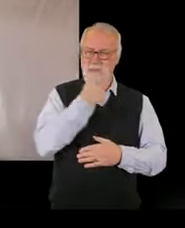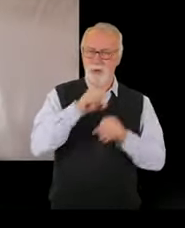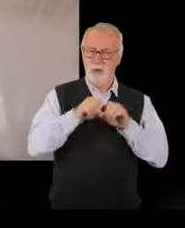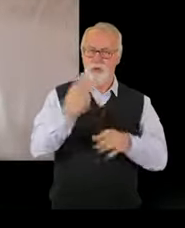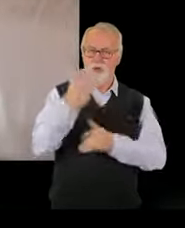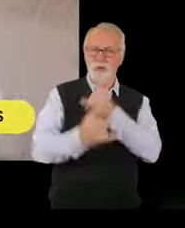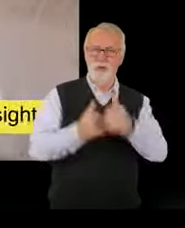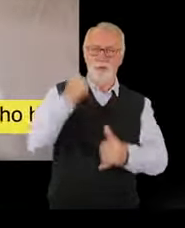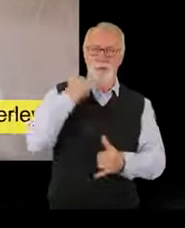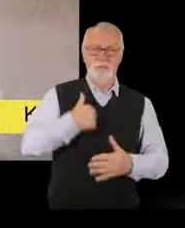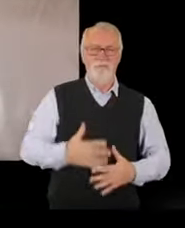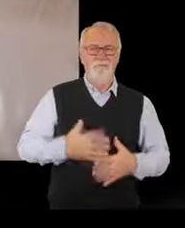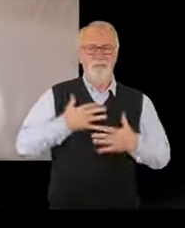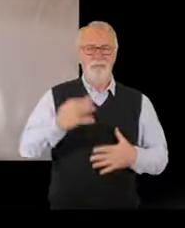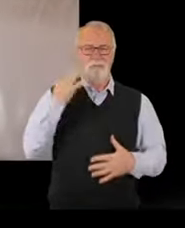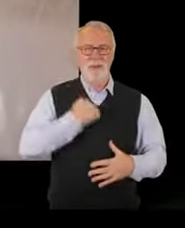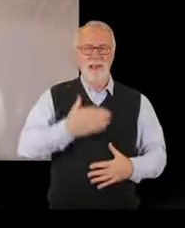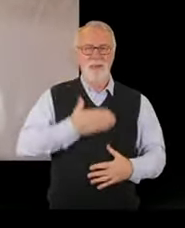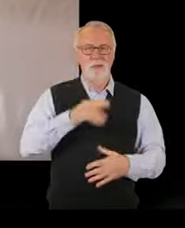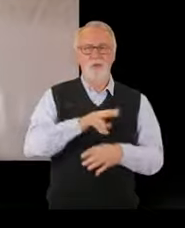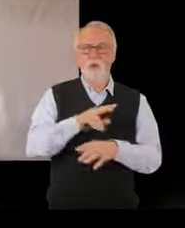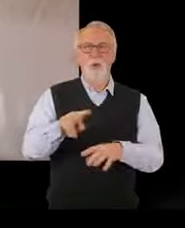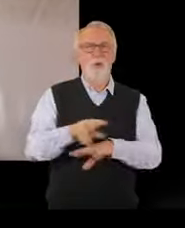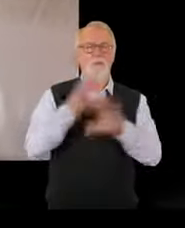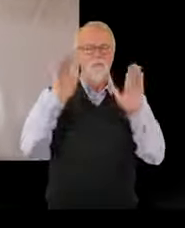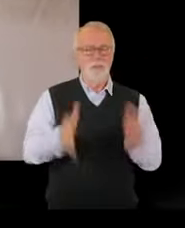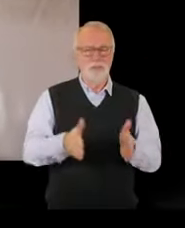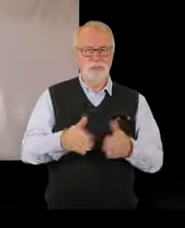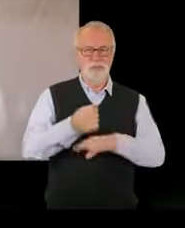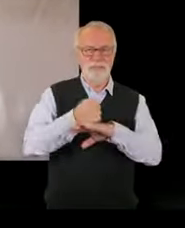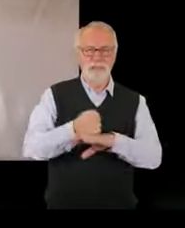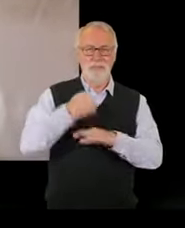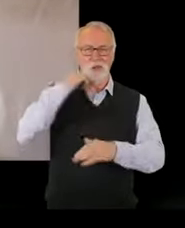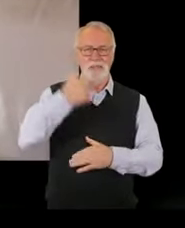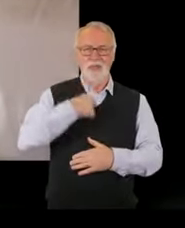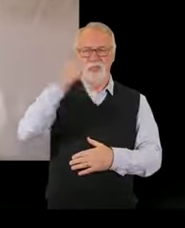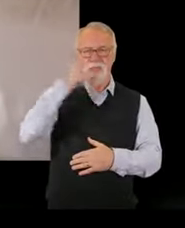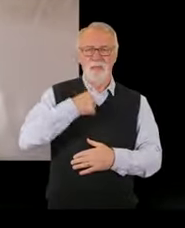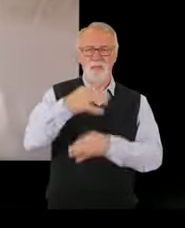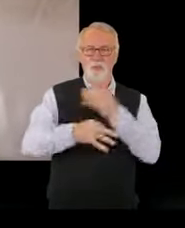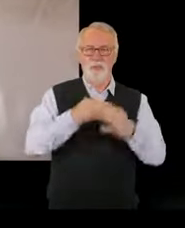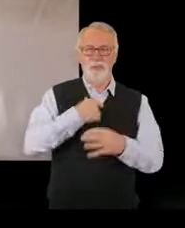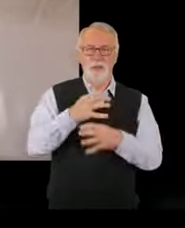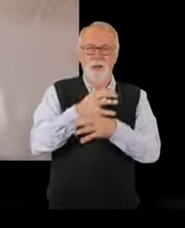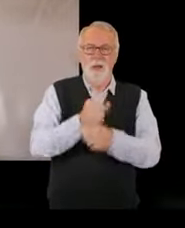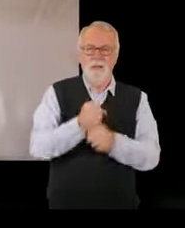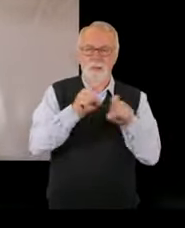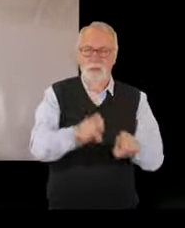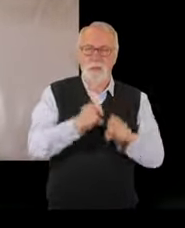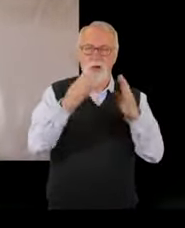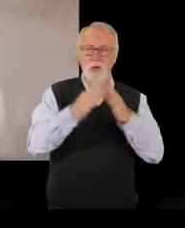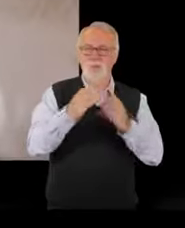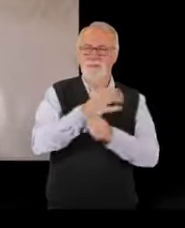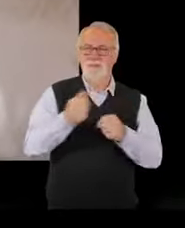I felt as if my life was over basically. Because I thought I was going to be confined to this house